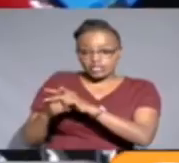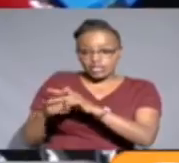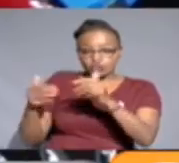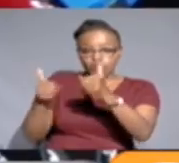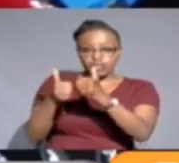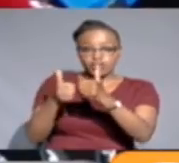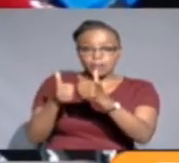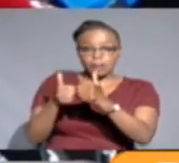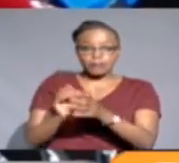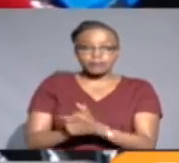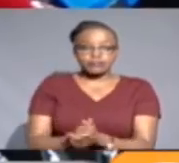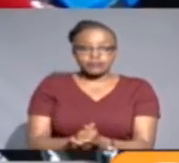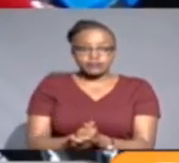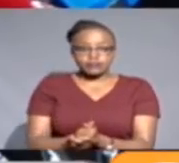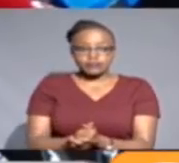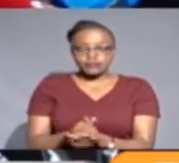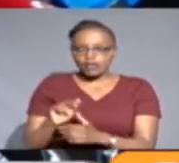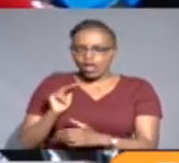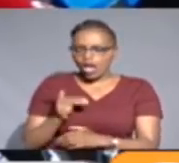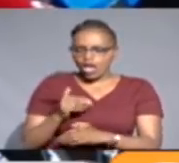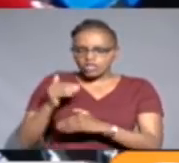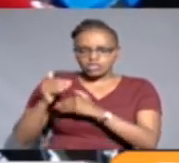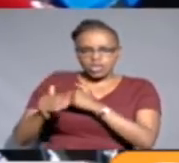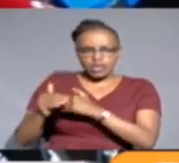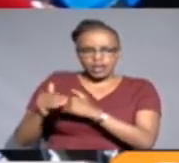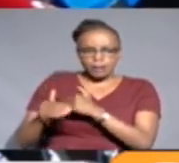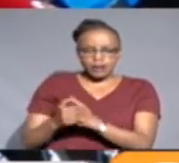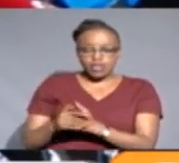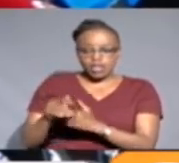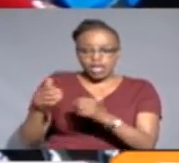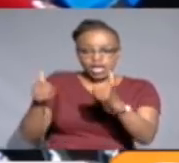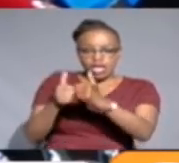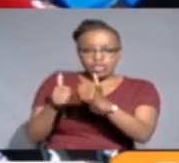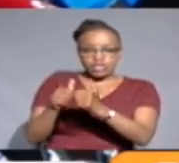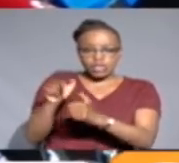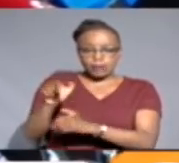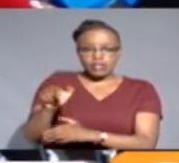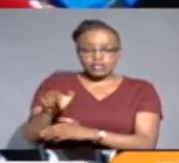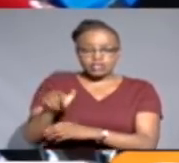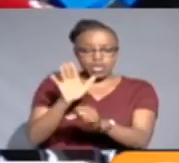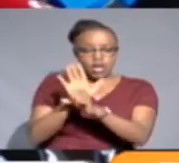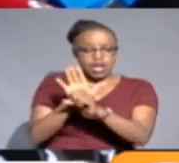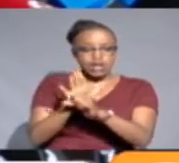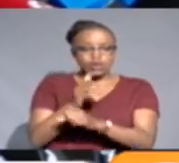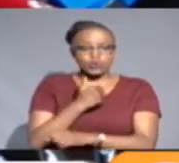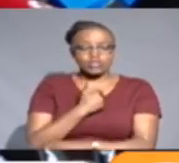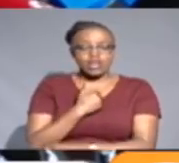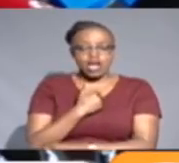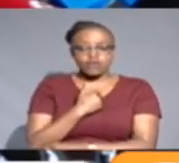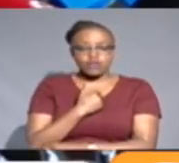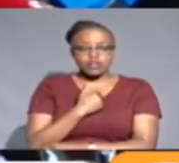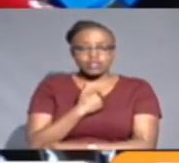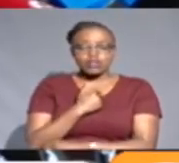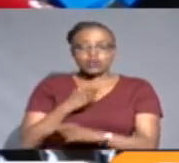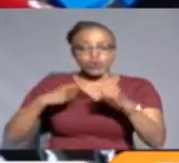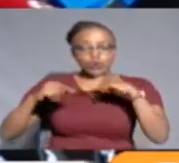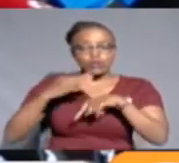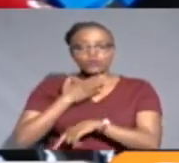game. We are neighbors. And in this game, there's a lot at stake. We want to